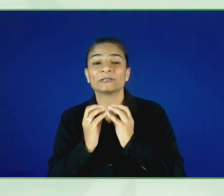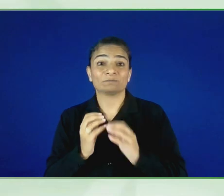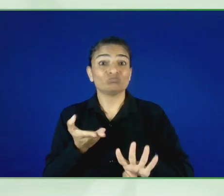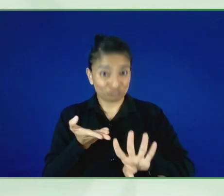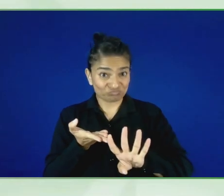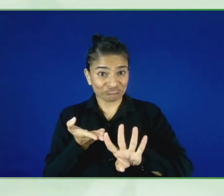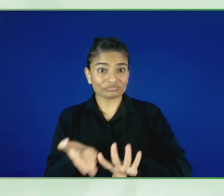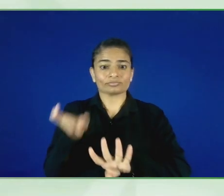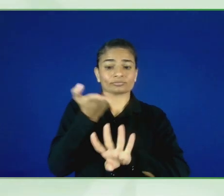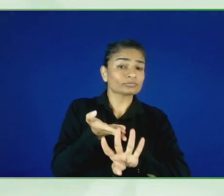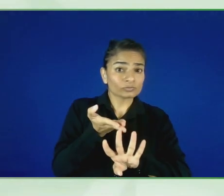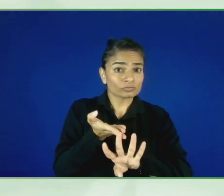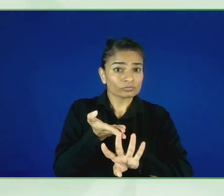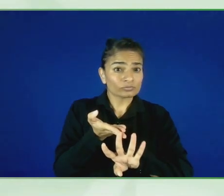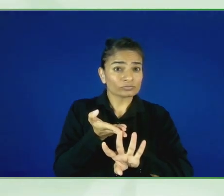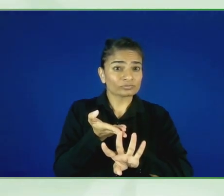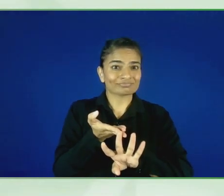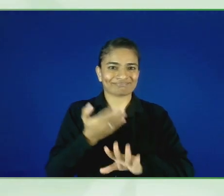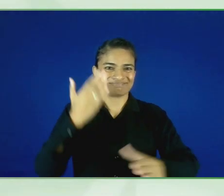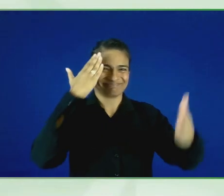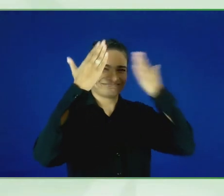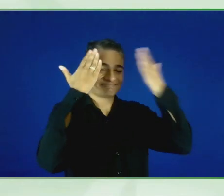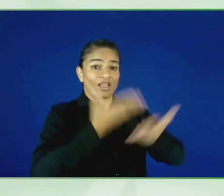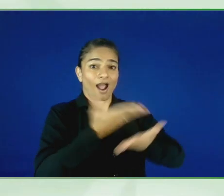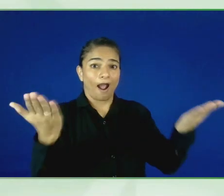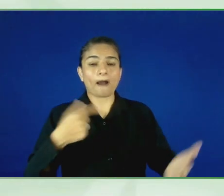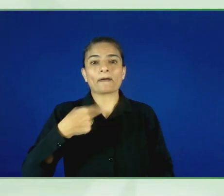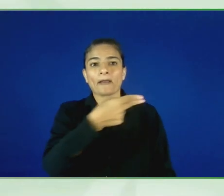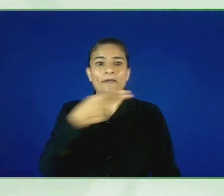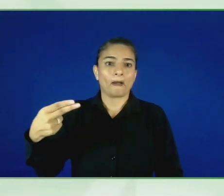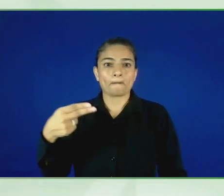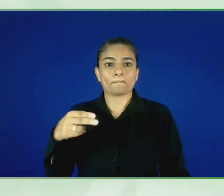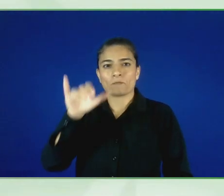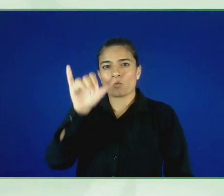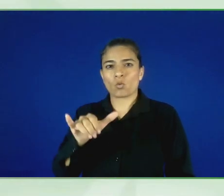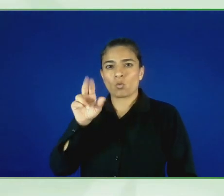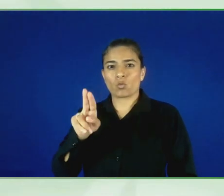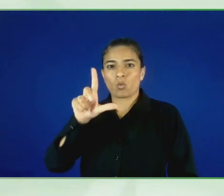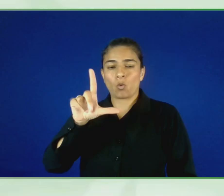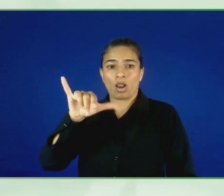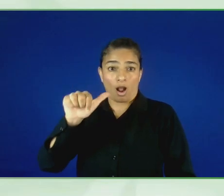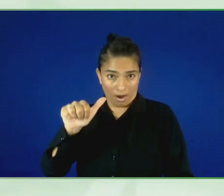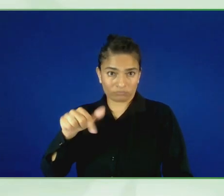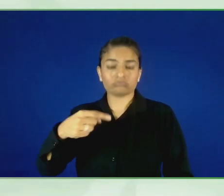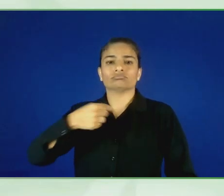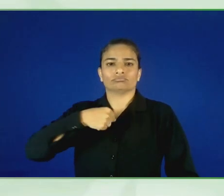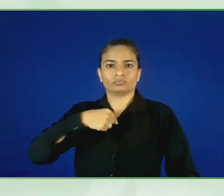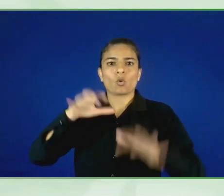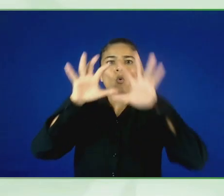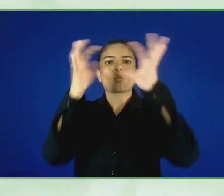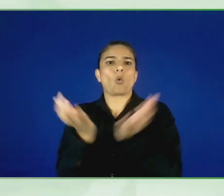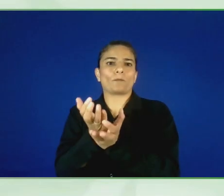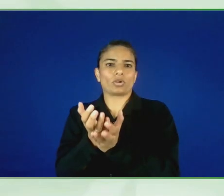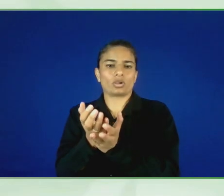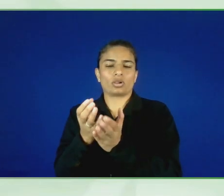Hello, everyone. My name is Iulia. I work at Sanofi as Global Accessibility Advisor. For a short visual description of myself, I'm